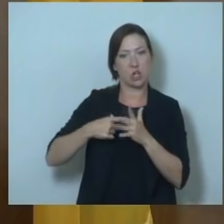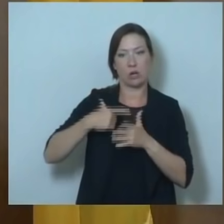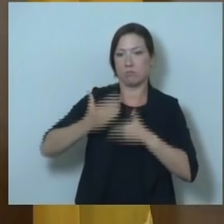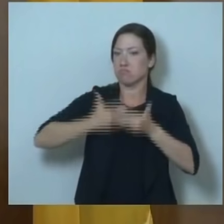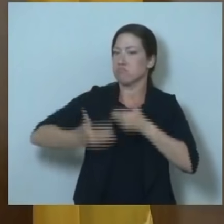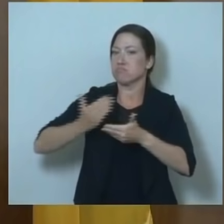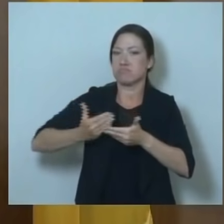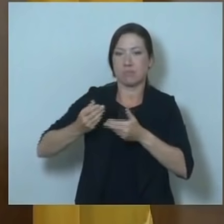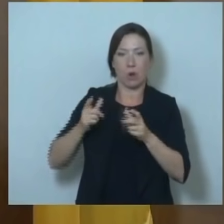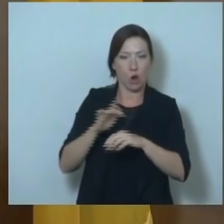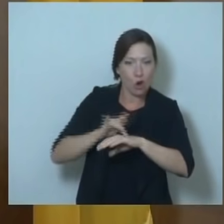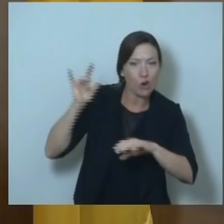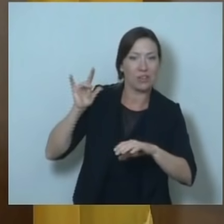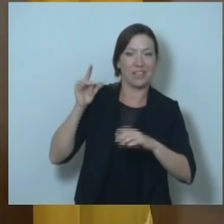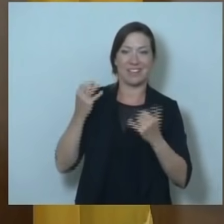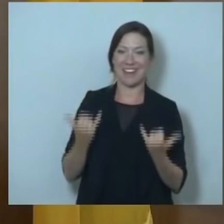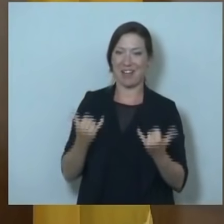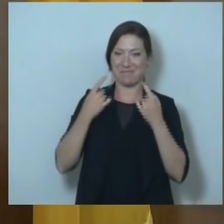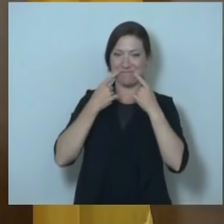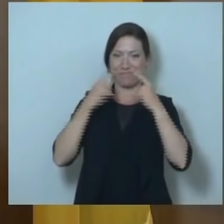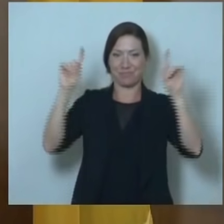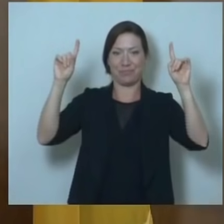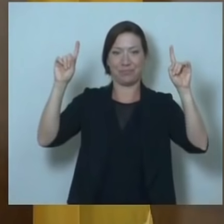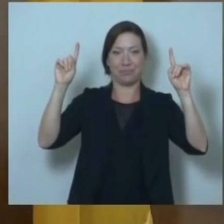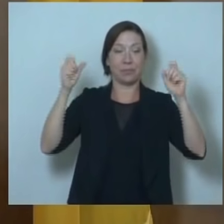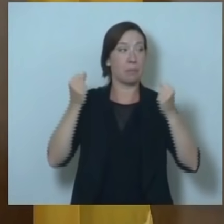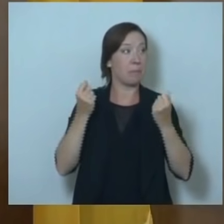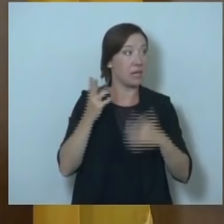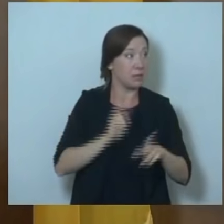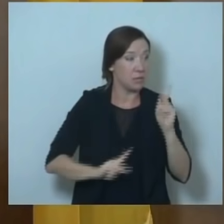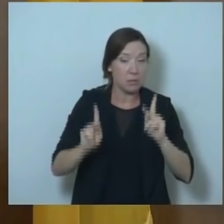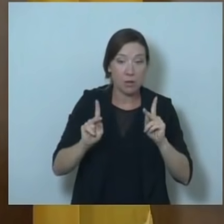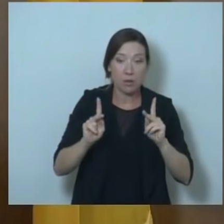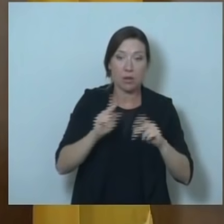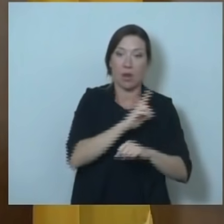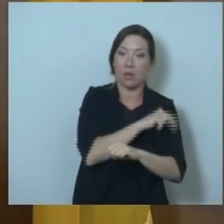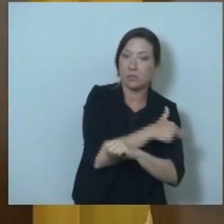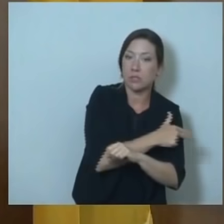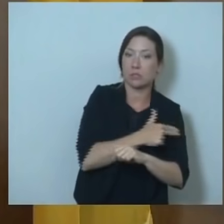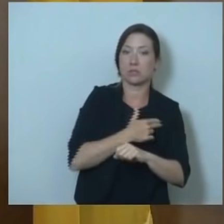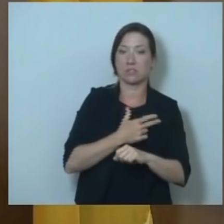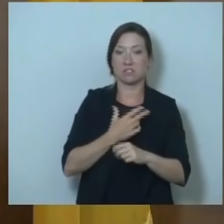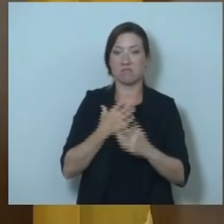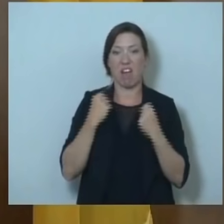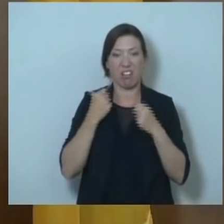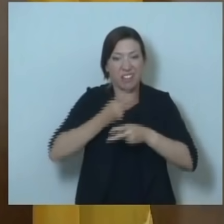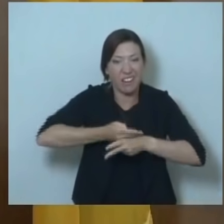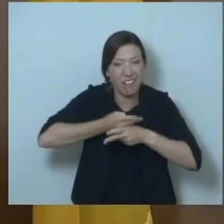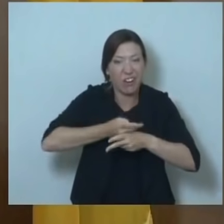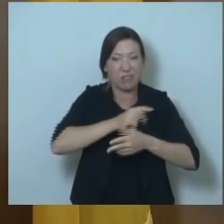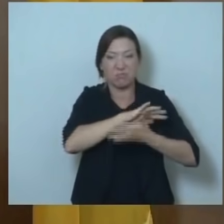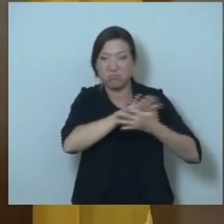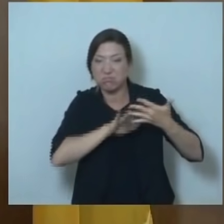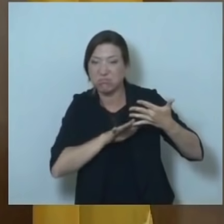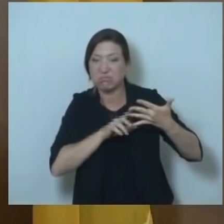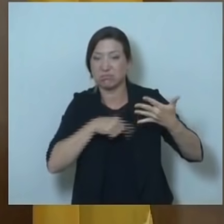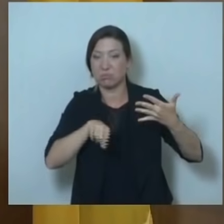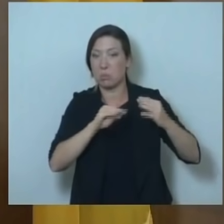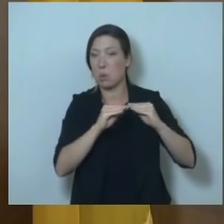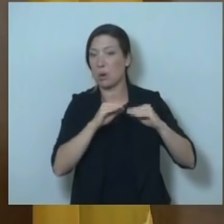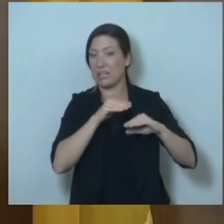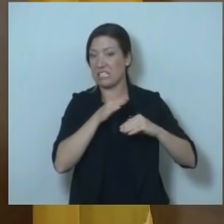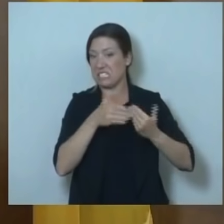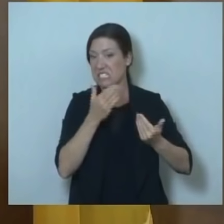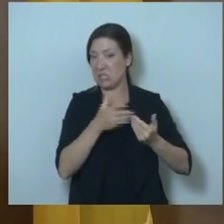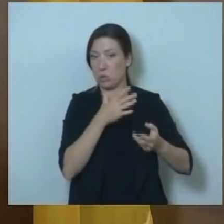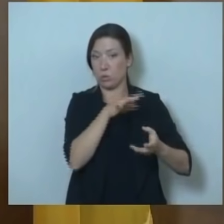definitely paid off. Now for a lot of these folks, including hospitals and healthcare workers, it's easier to access, but they are still